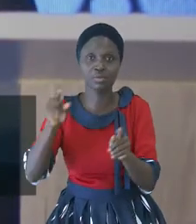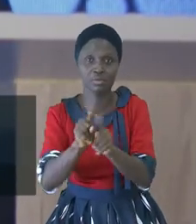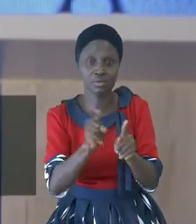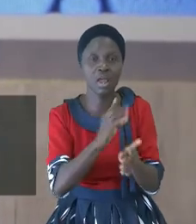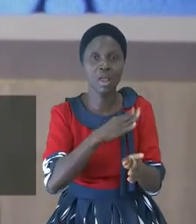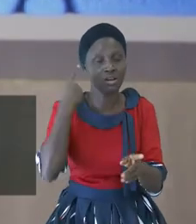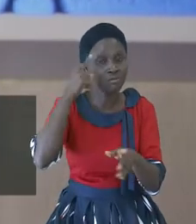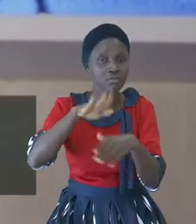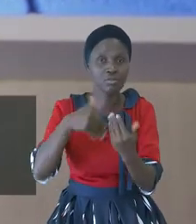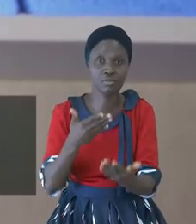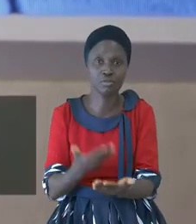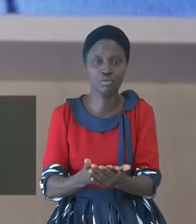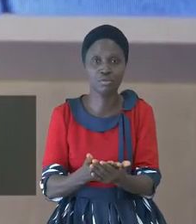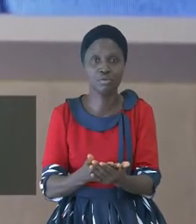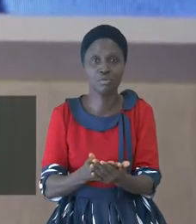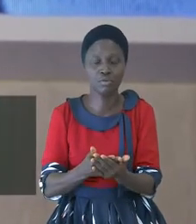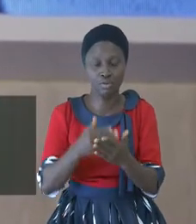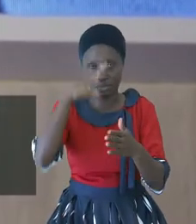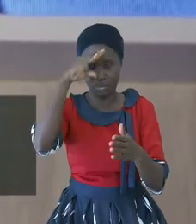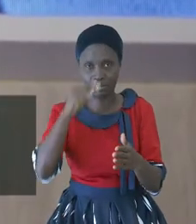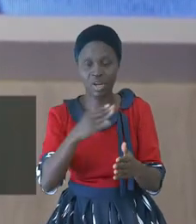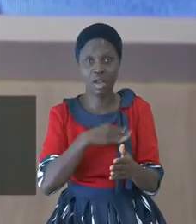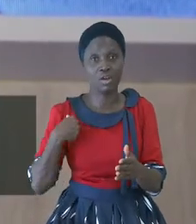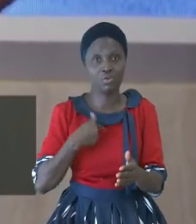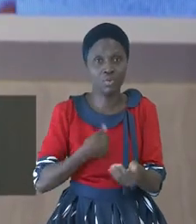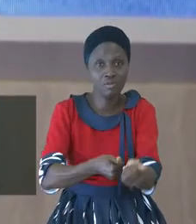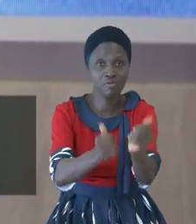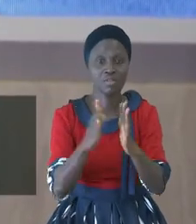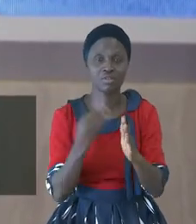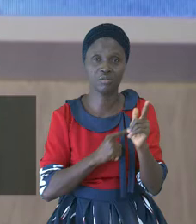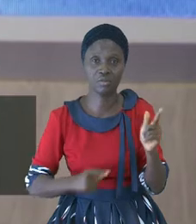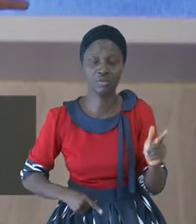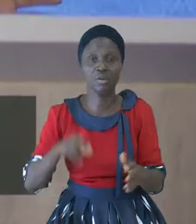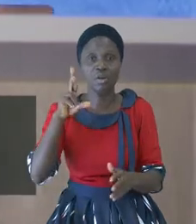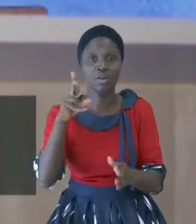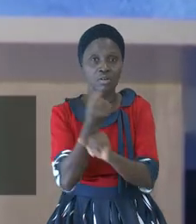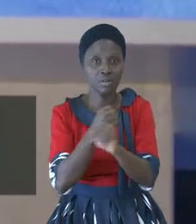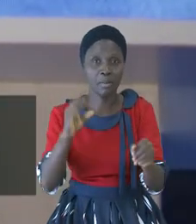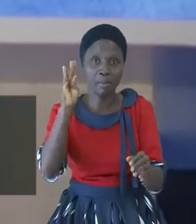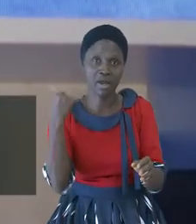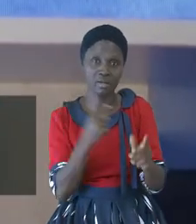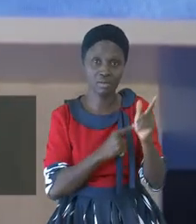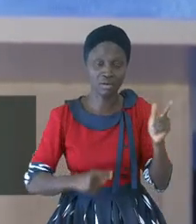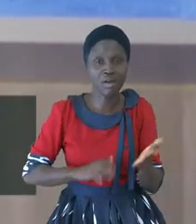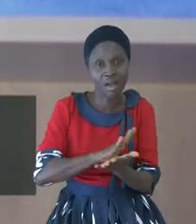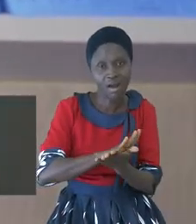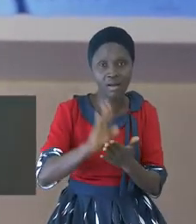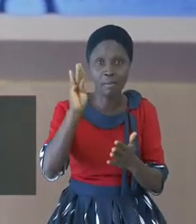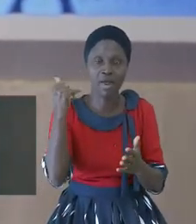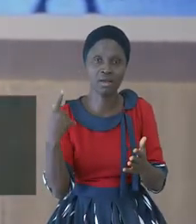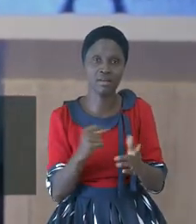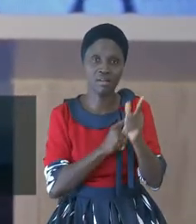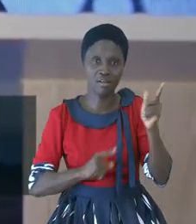man. And we, the followers of the Lord, redeemed by the Lord and cleansed by the Lord, we are